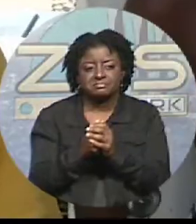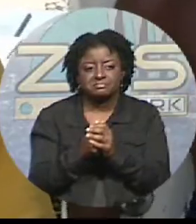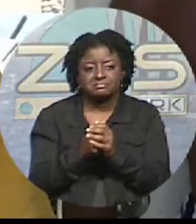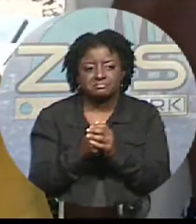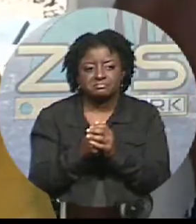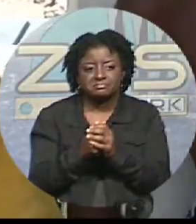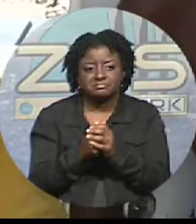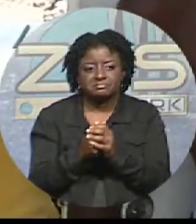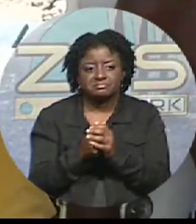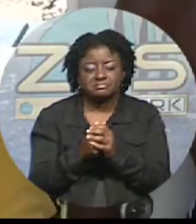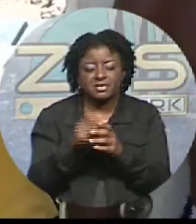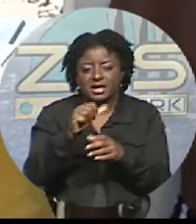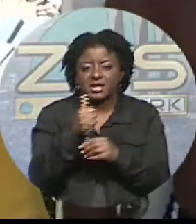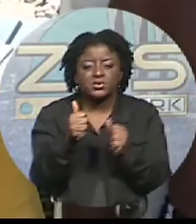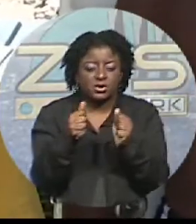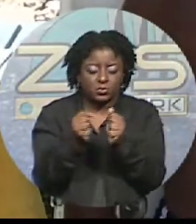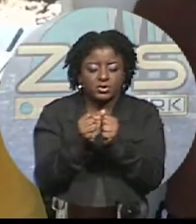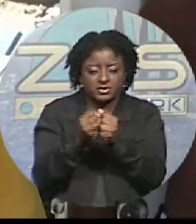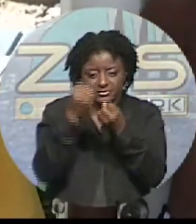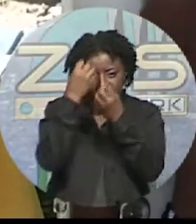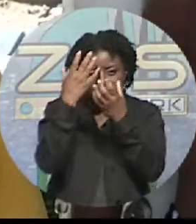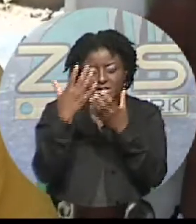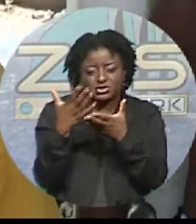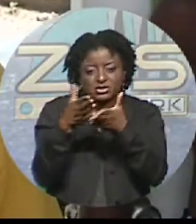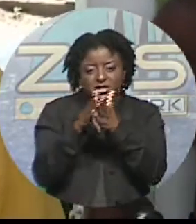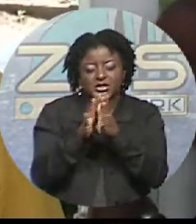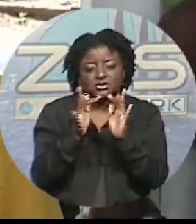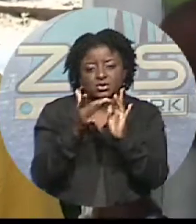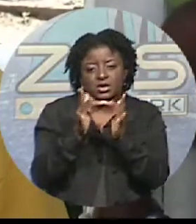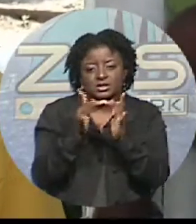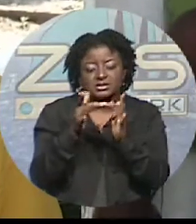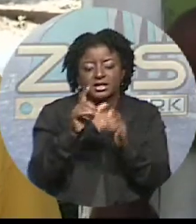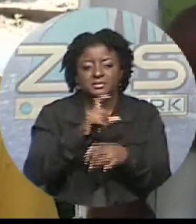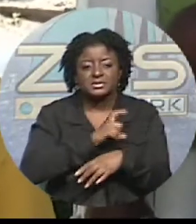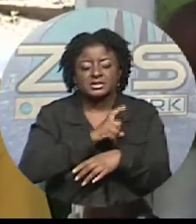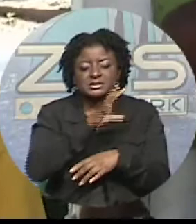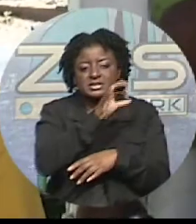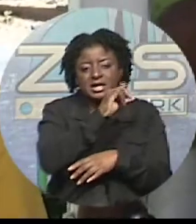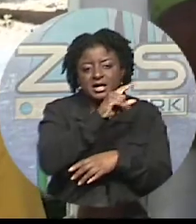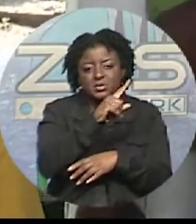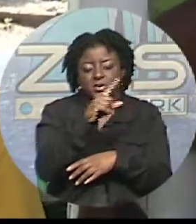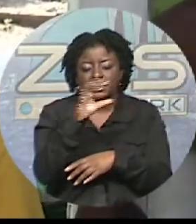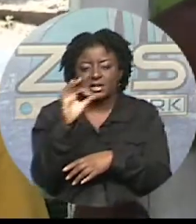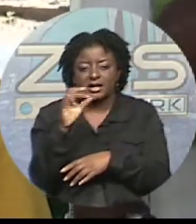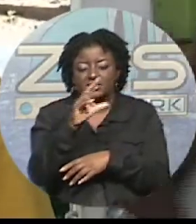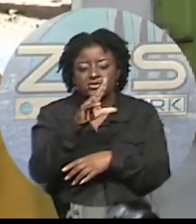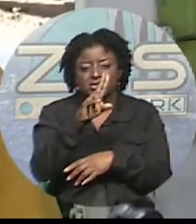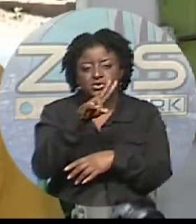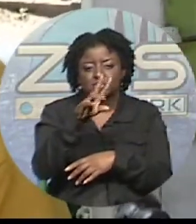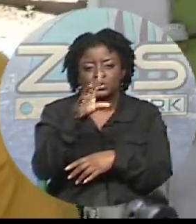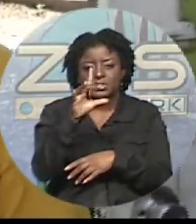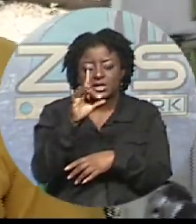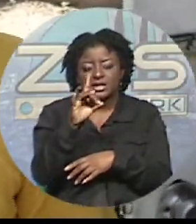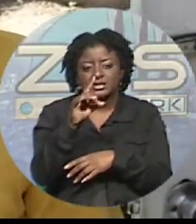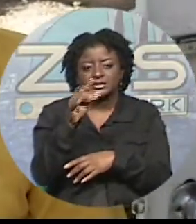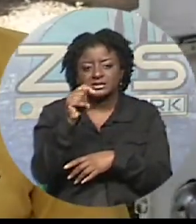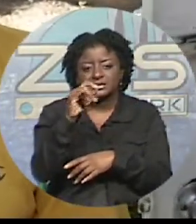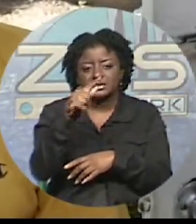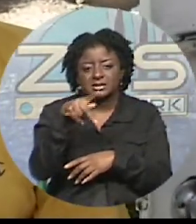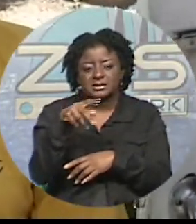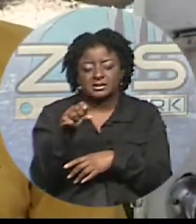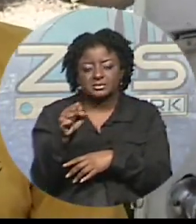Now, anyone with any information is asked to contact police at 919 or 328 TIPS. I am Vaughn